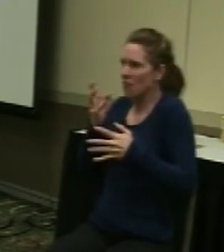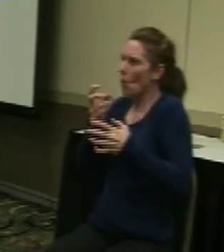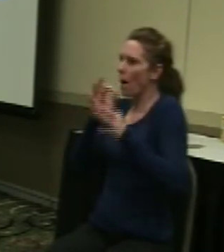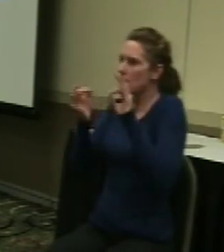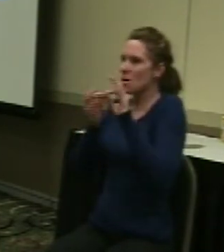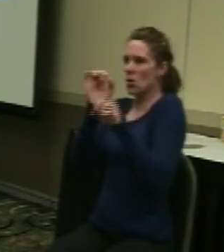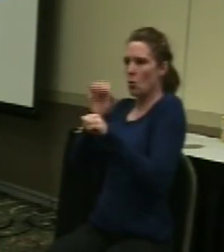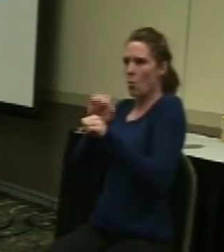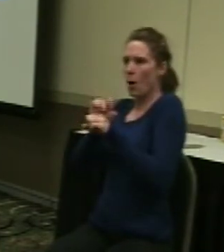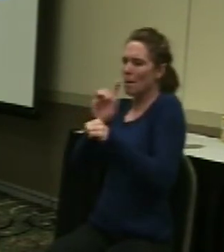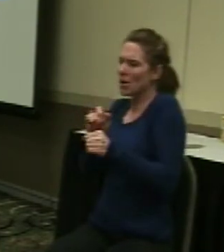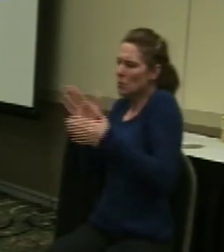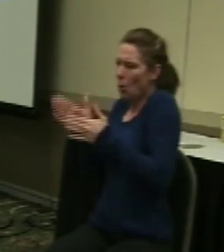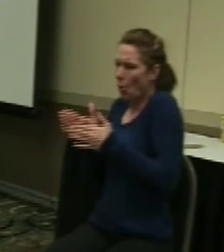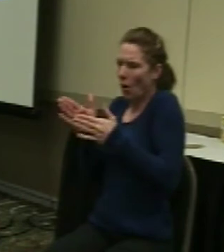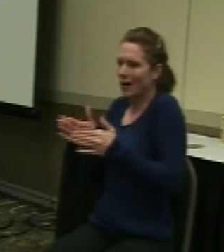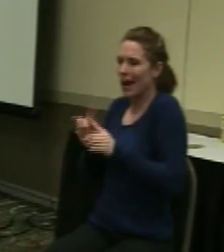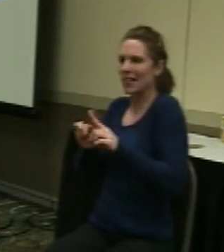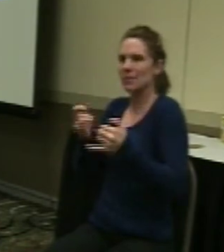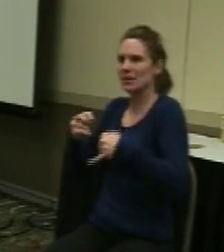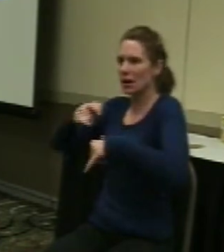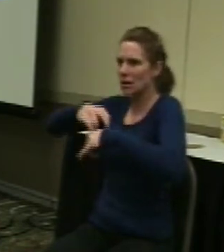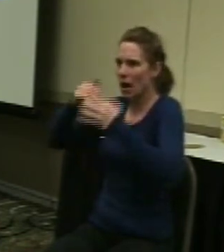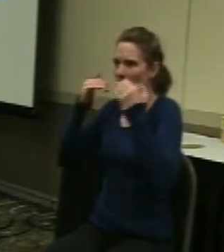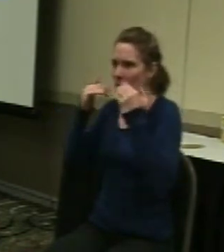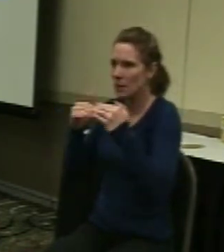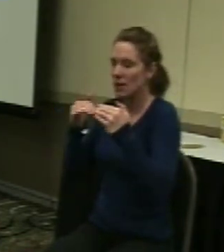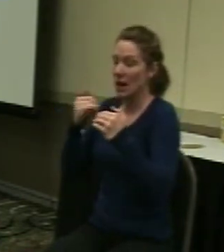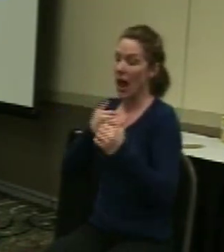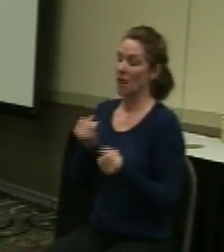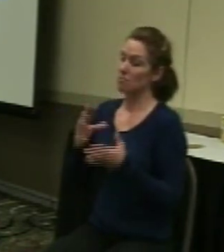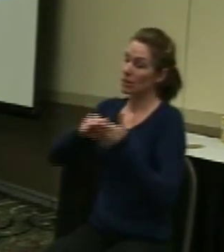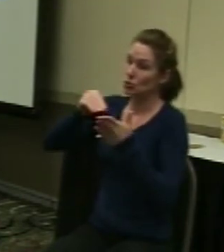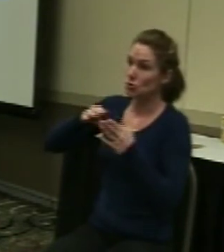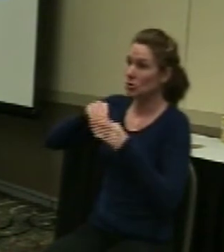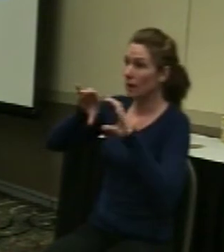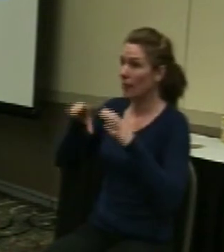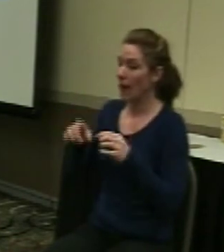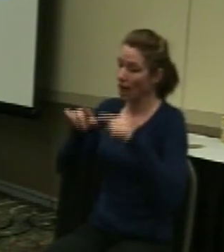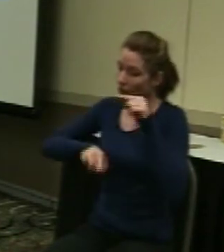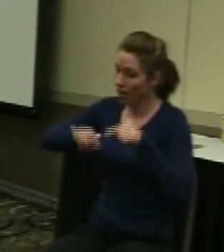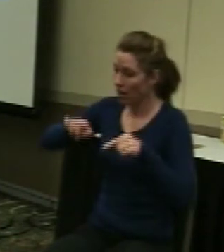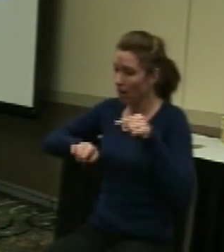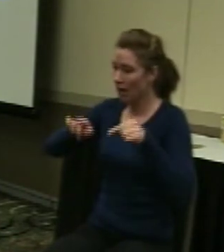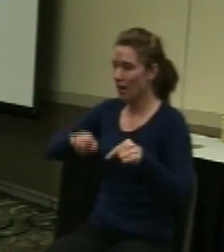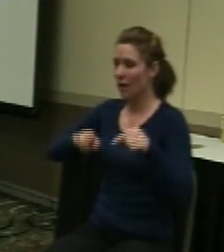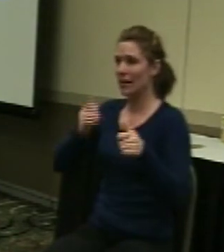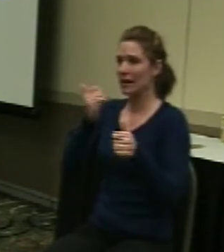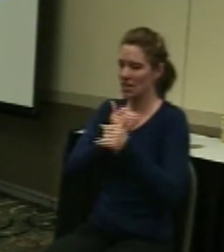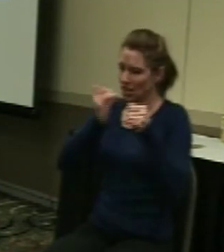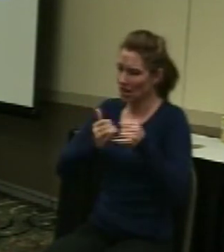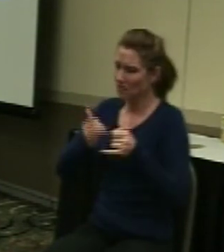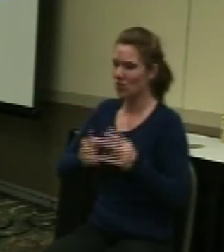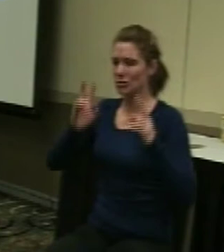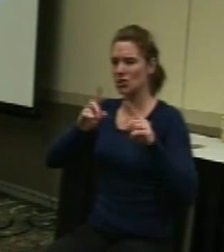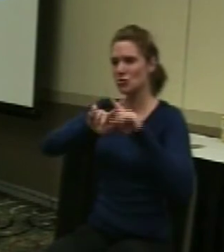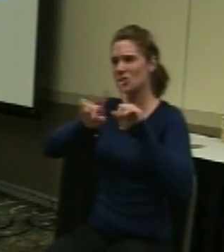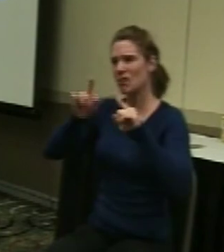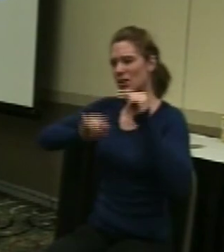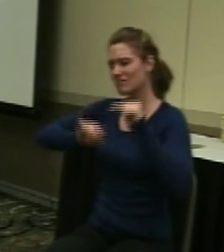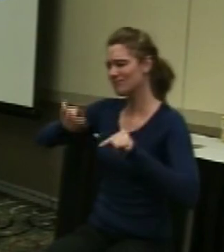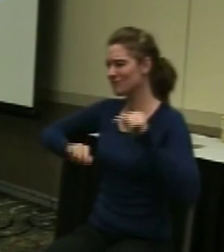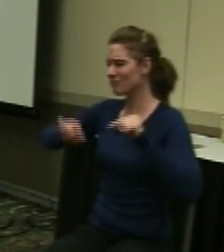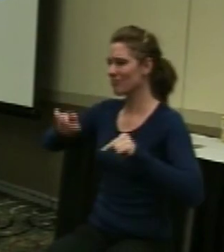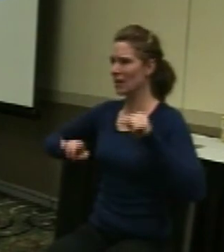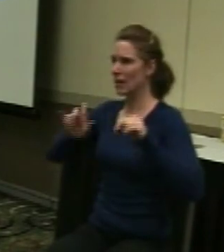What else? Along with the time, there's more than one student in your class, and they probably have different issues. It's not like you're always focusing on the same behavior